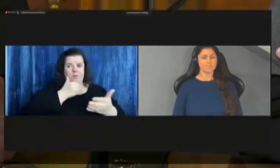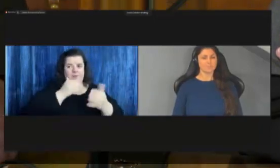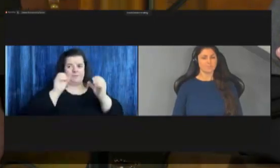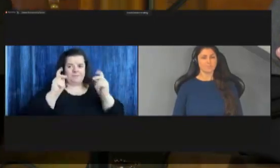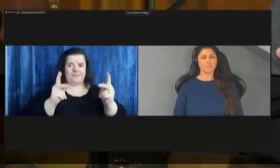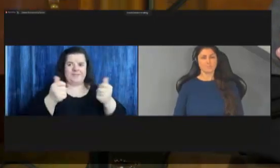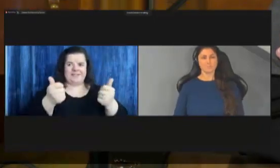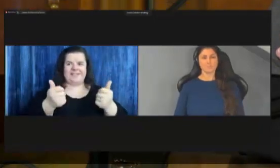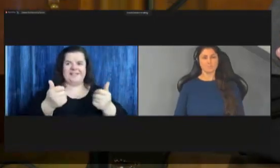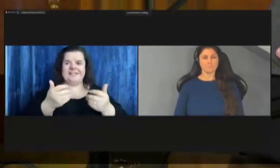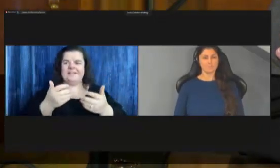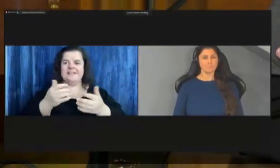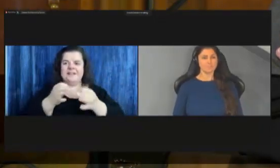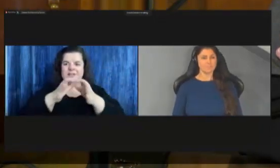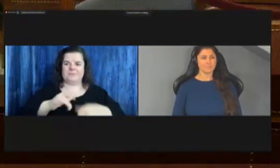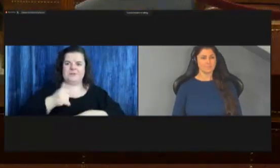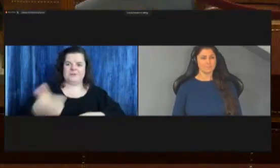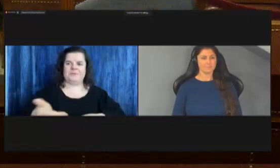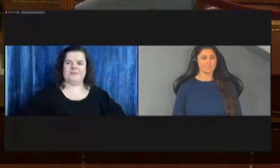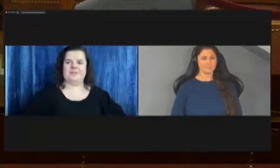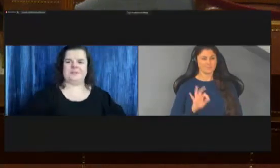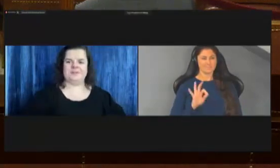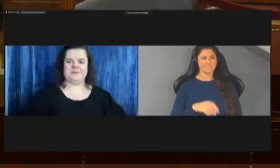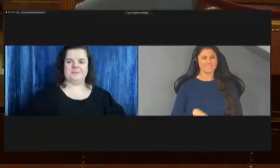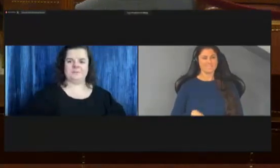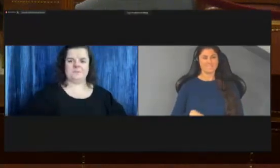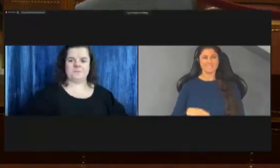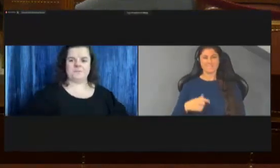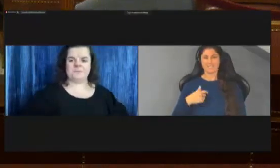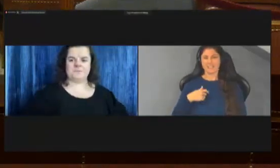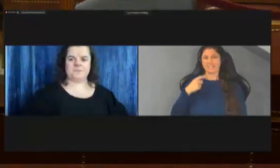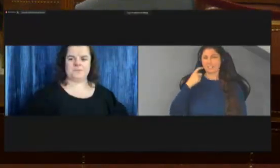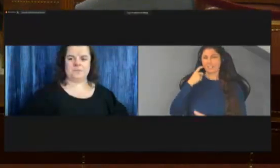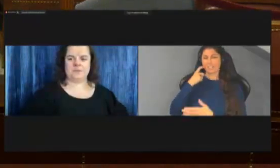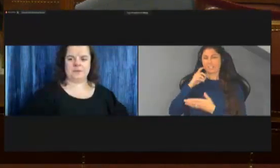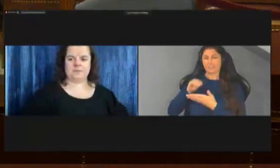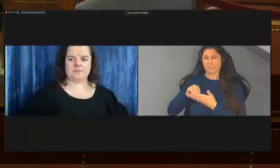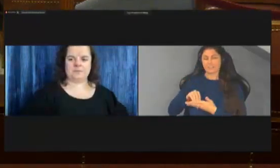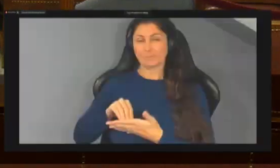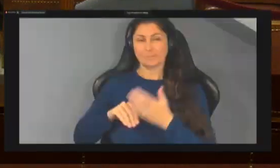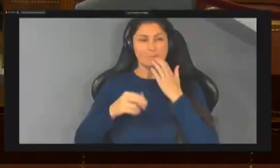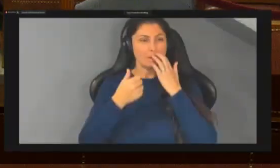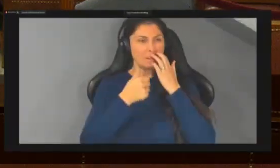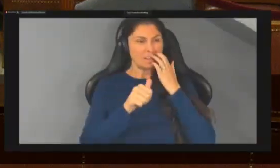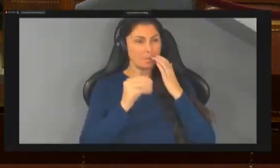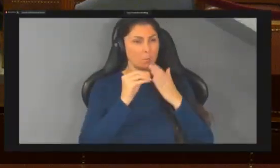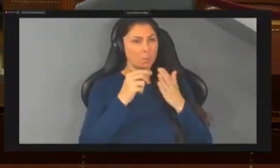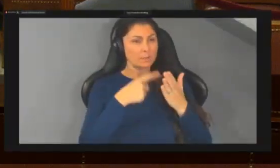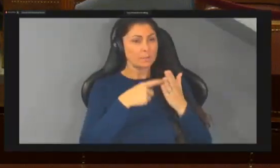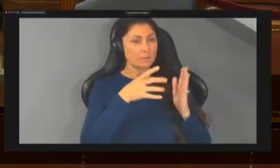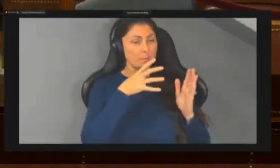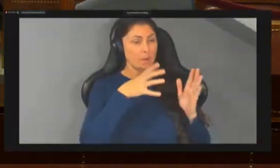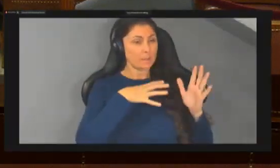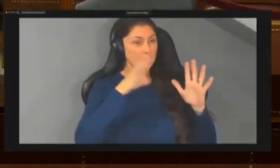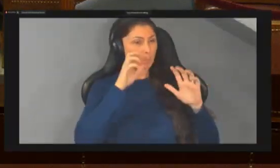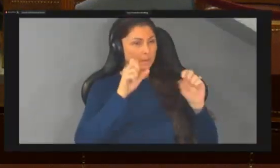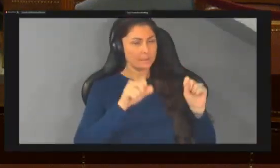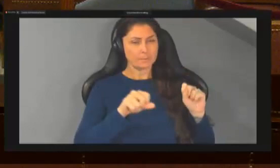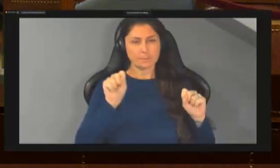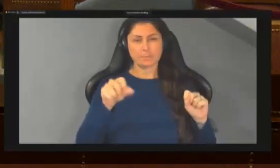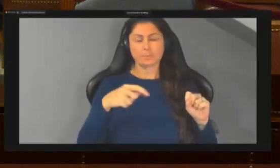of that. Thank you. Any further discussion? Madam President? I'm just curious, so are we, the Domi's taking